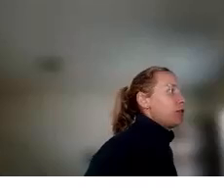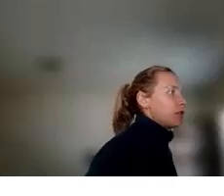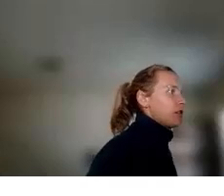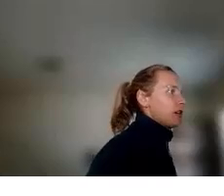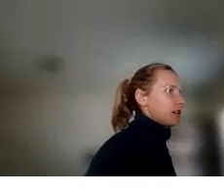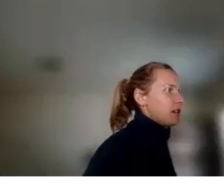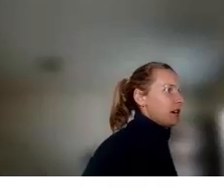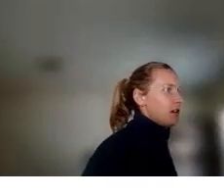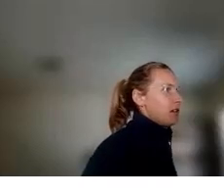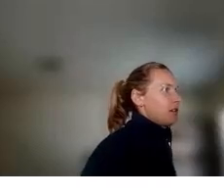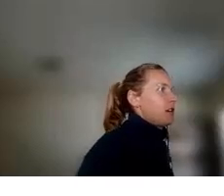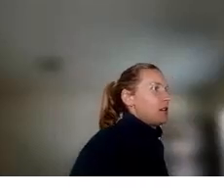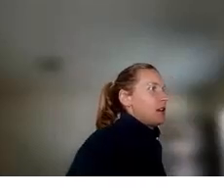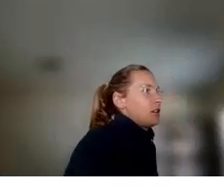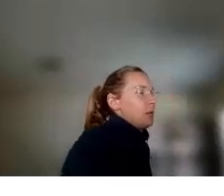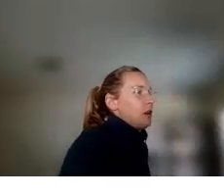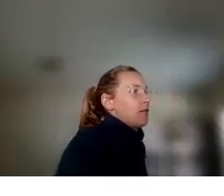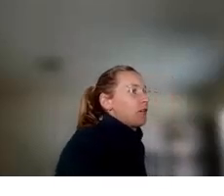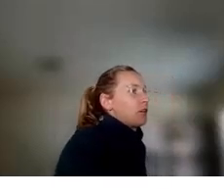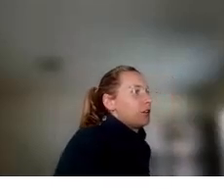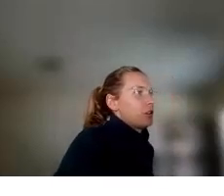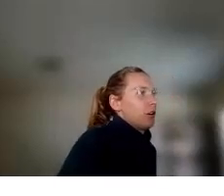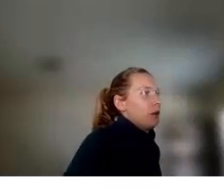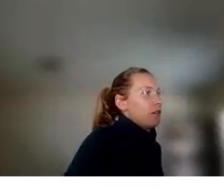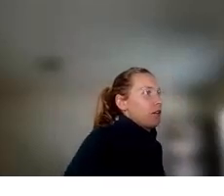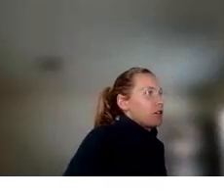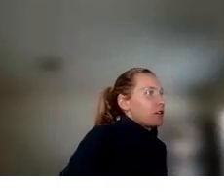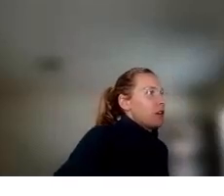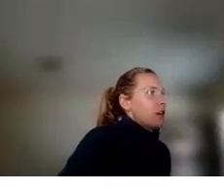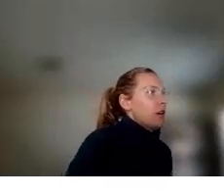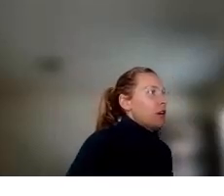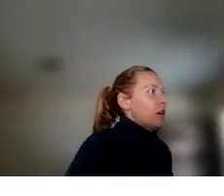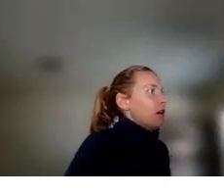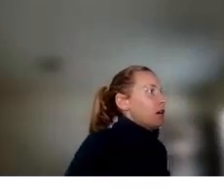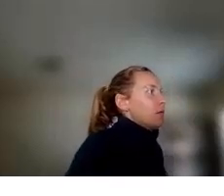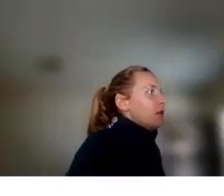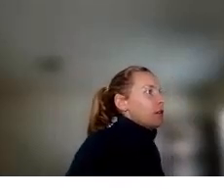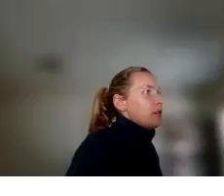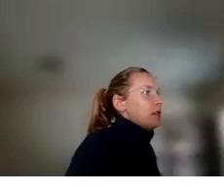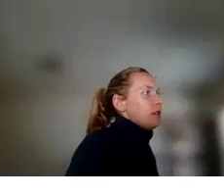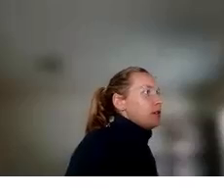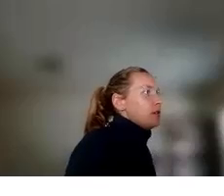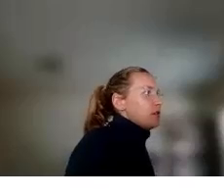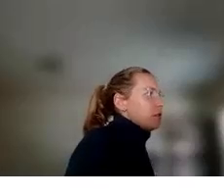Telgen approval for CDOS and IHSS HMA for adult waivers?